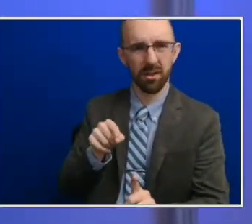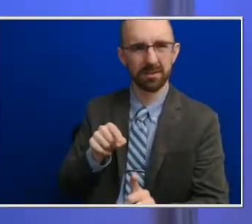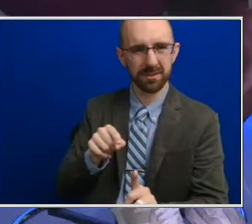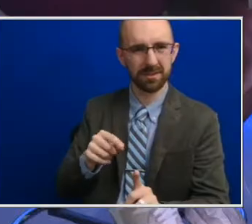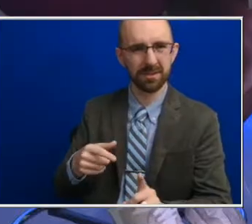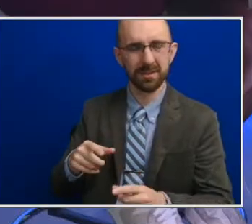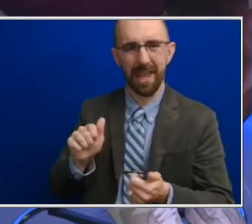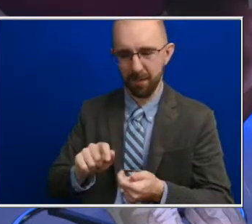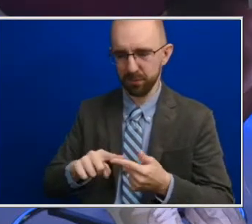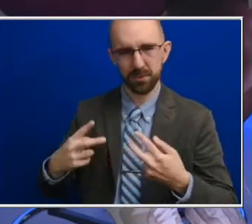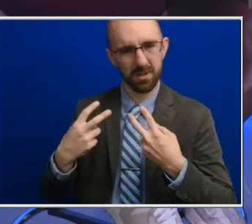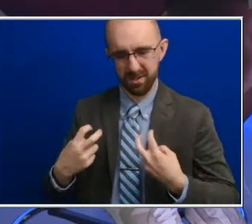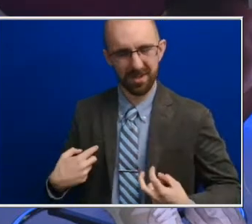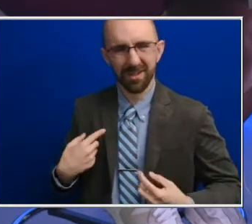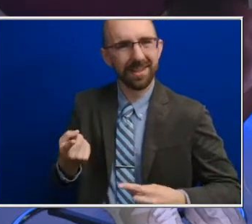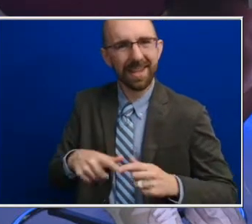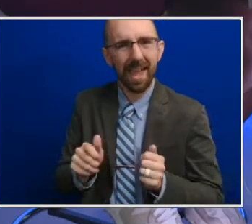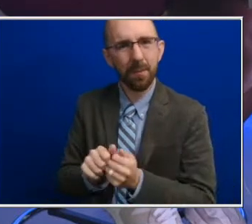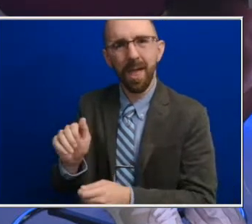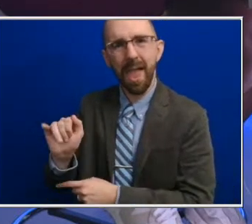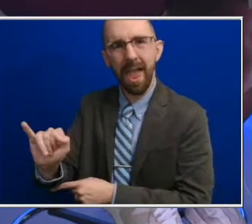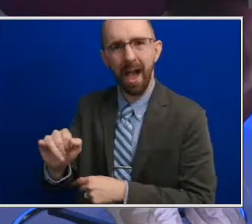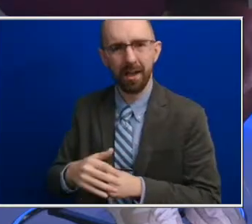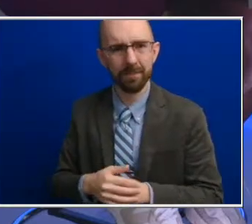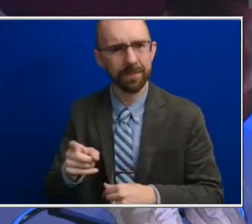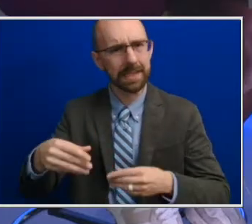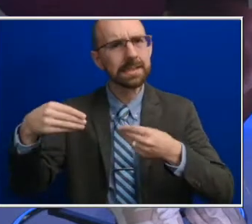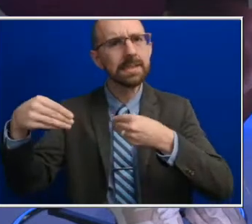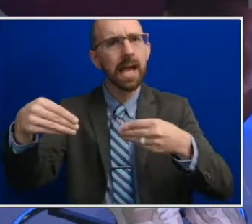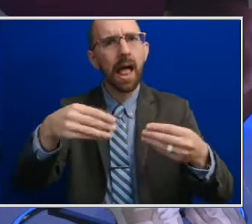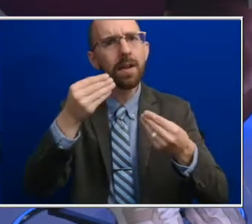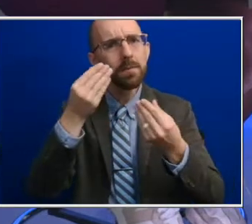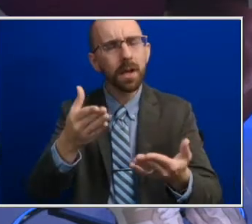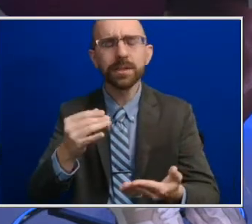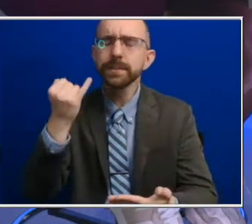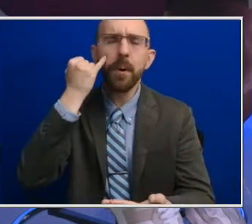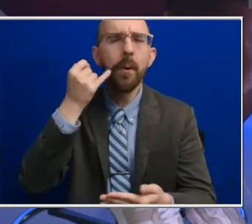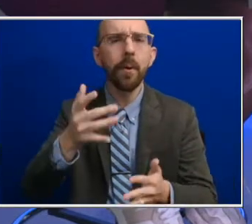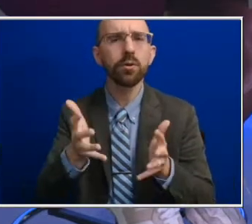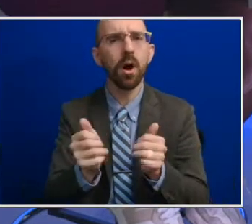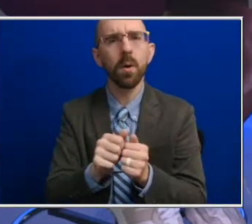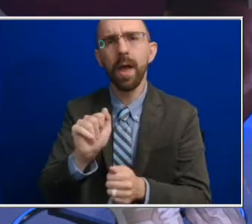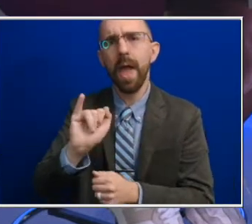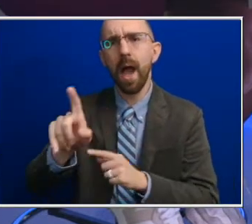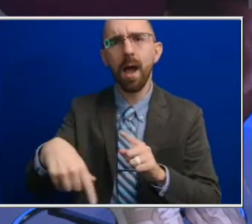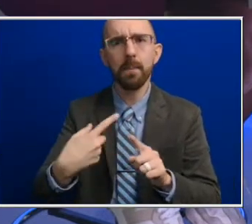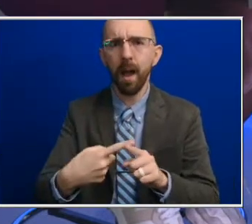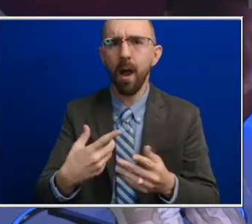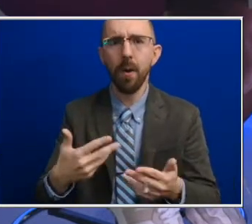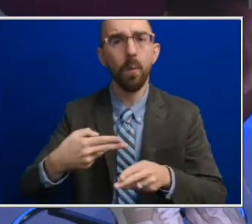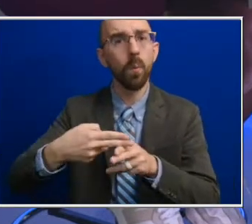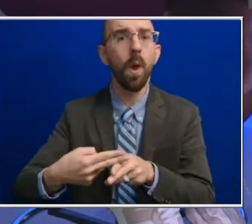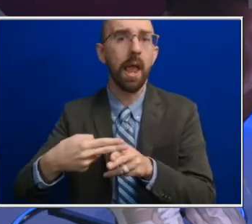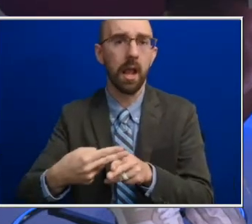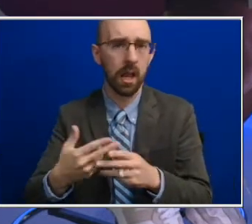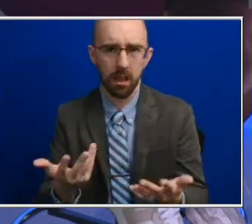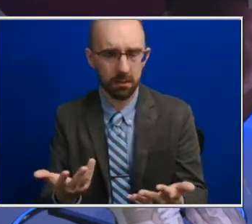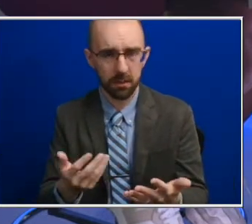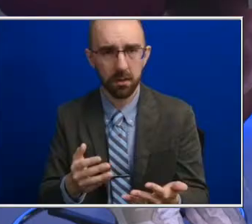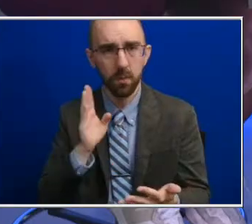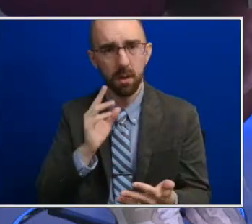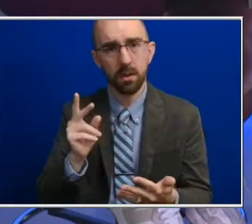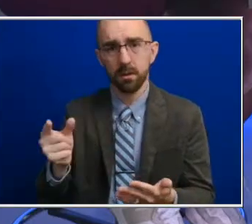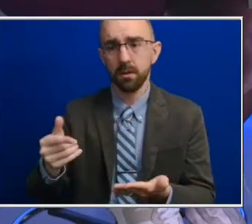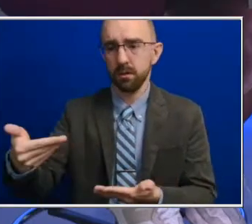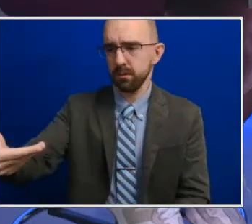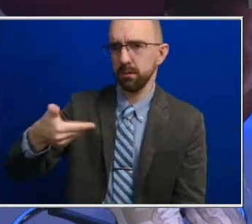it sell your information to other people? Let's just say you're talking to AI about weight. Will you suddenly then